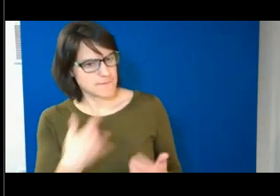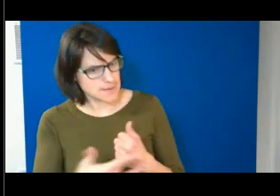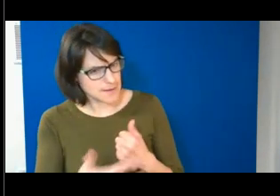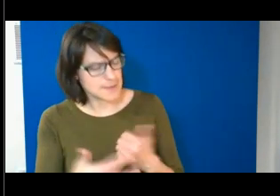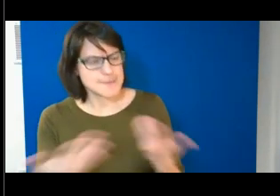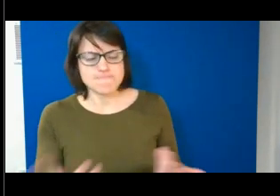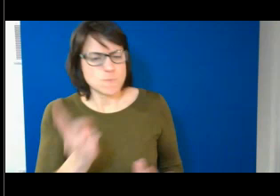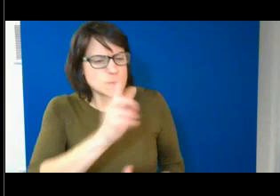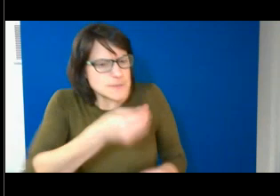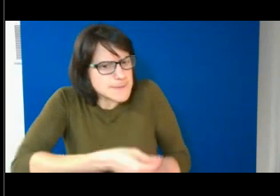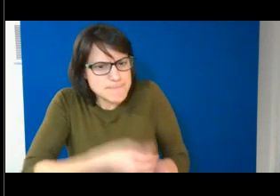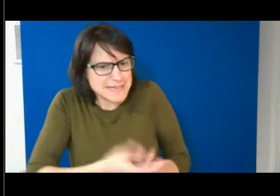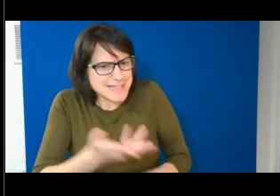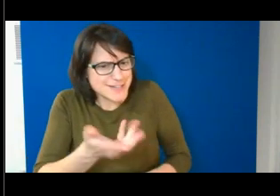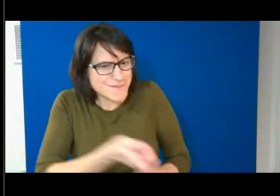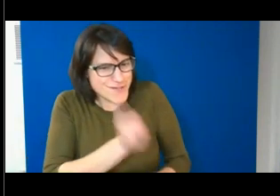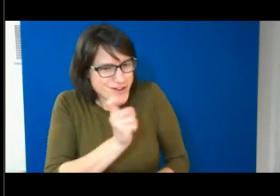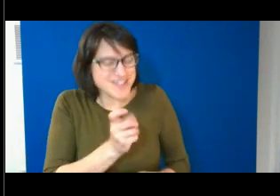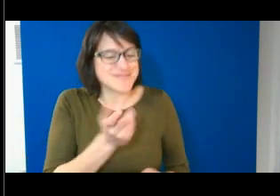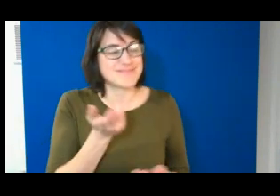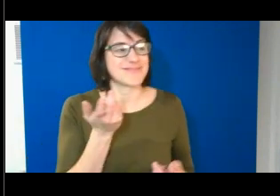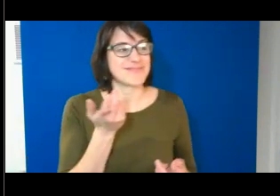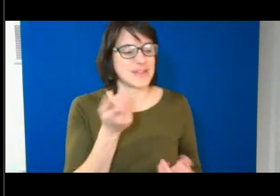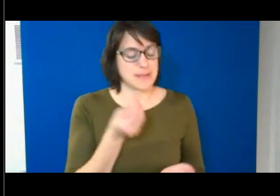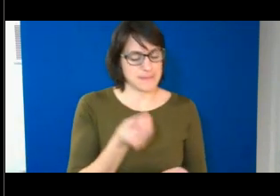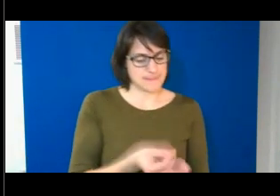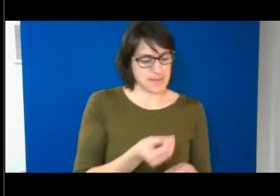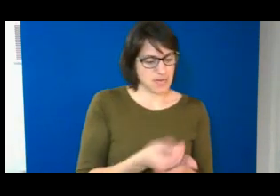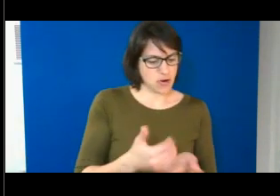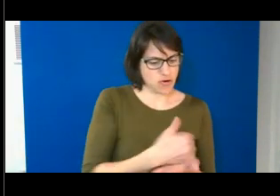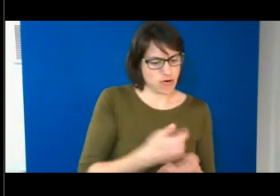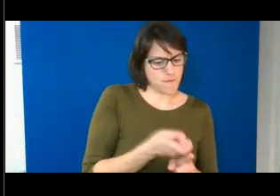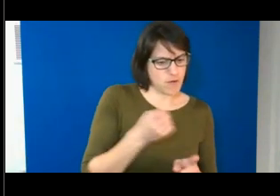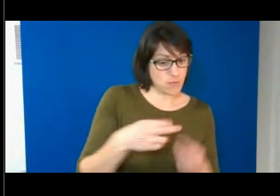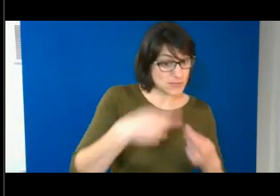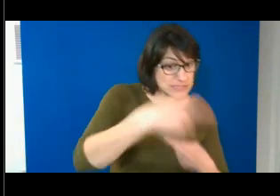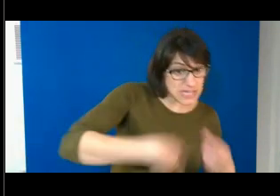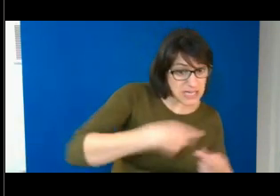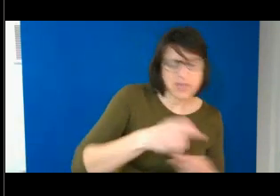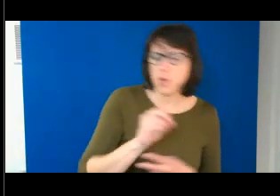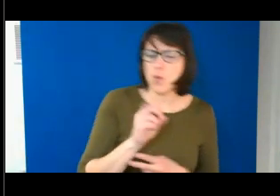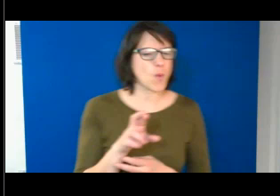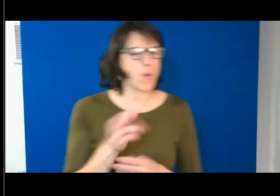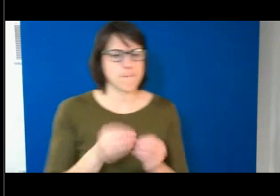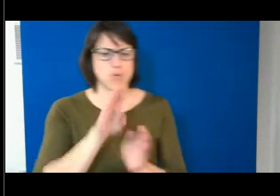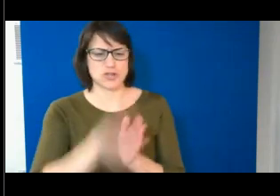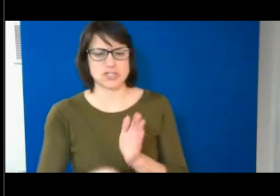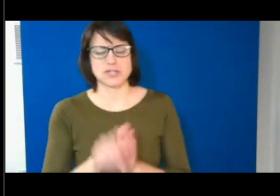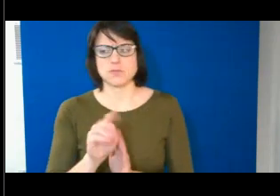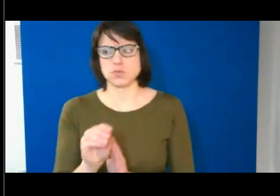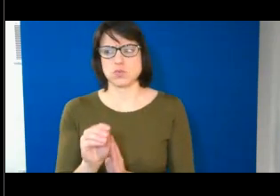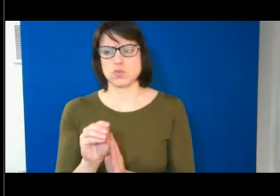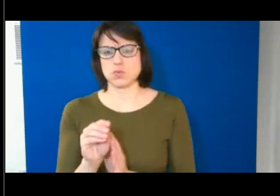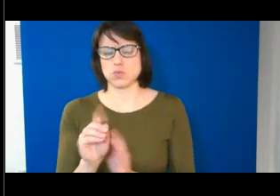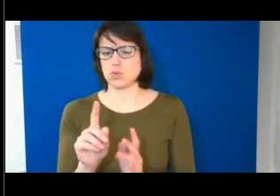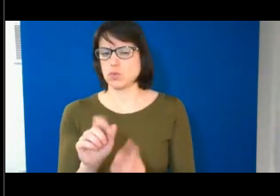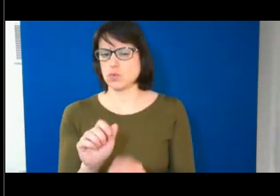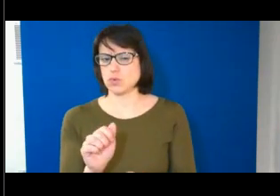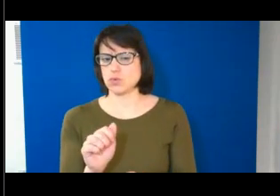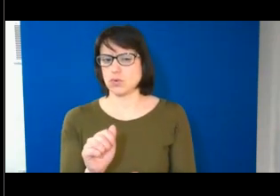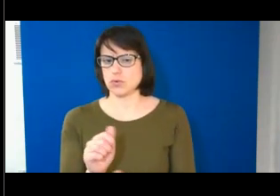money is. Is the money that you get to recycle and make money from there, or is it cheaper to implement? I'm not quite sure what the money